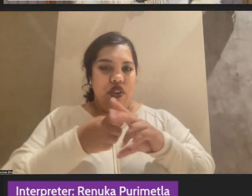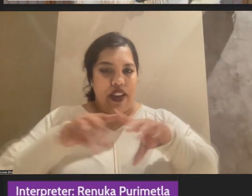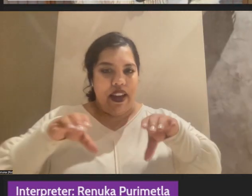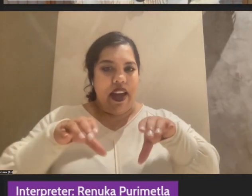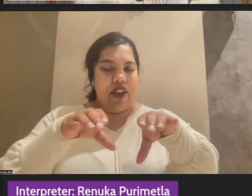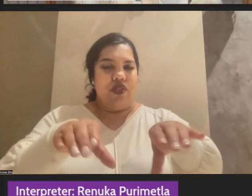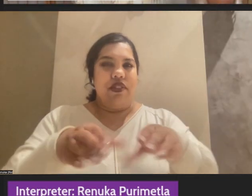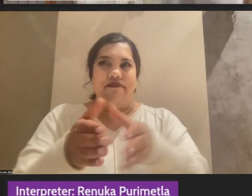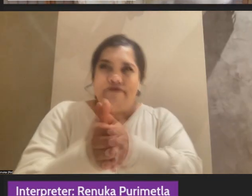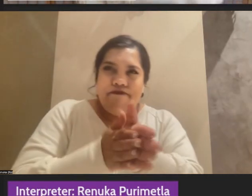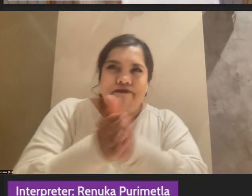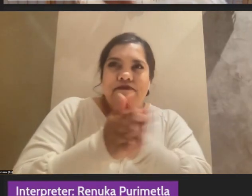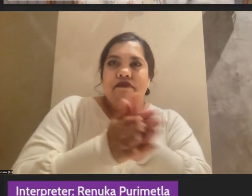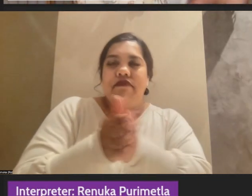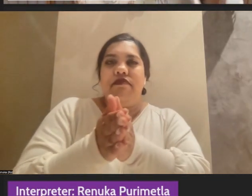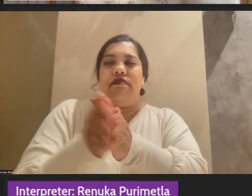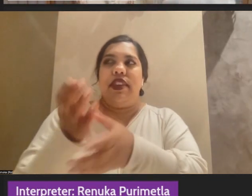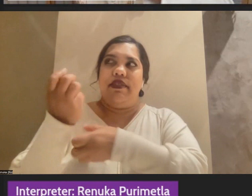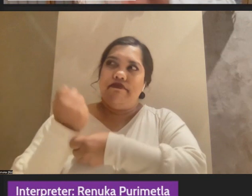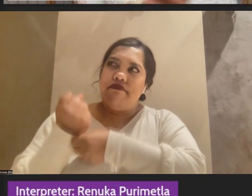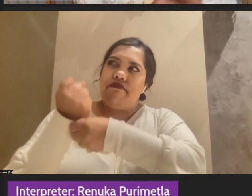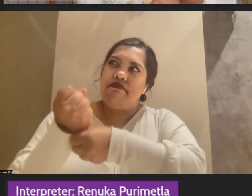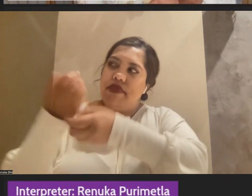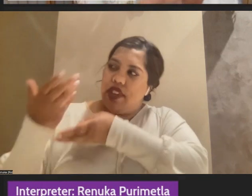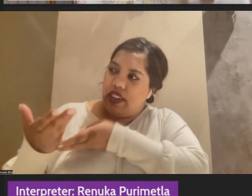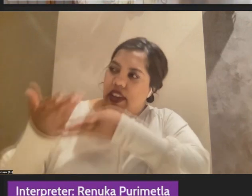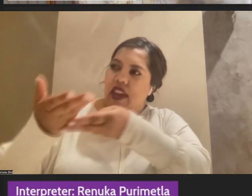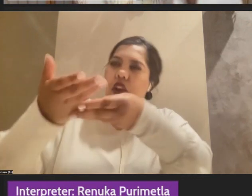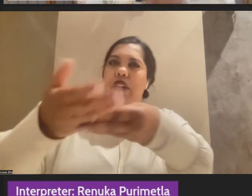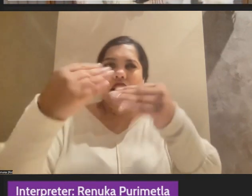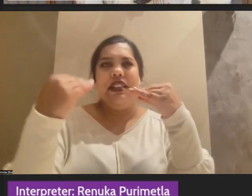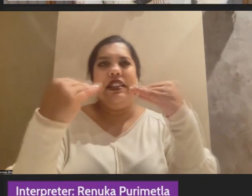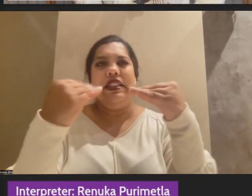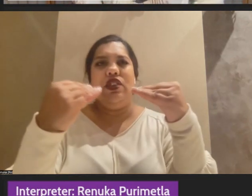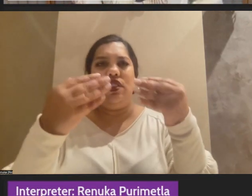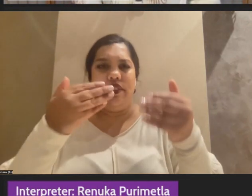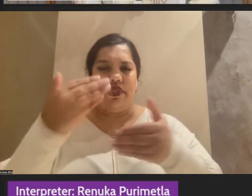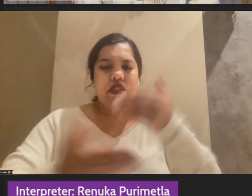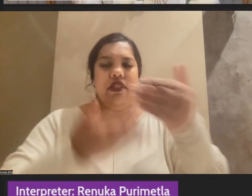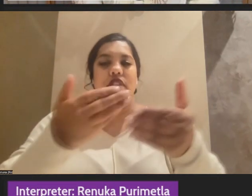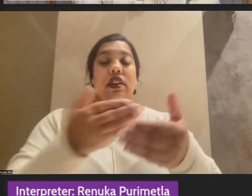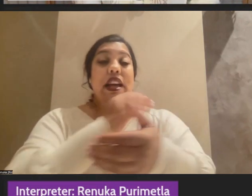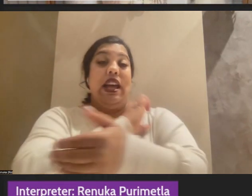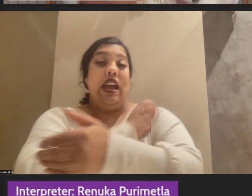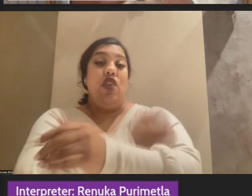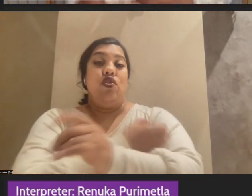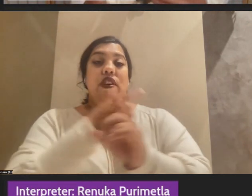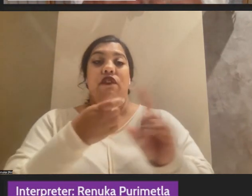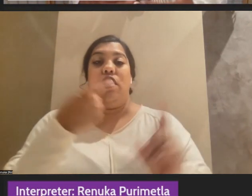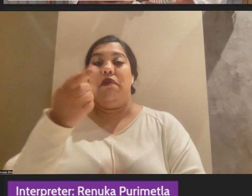torch, so that the energy that the gay liberation movement had,